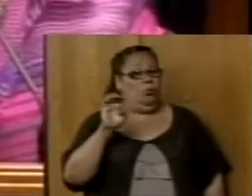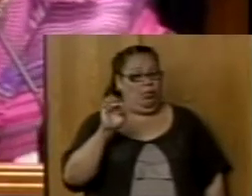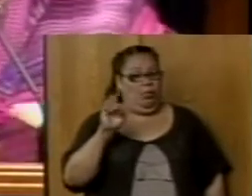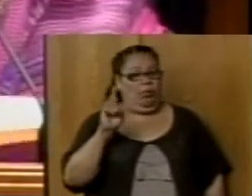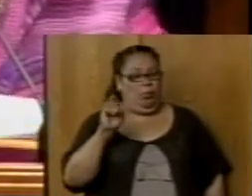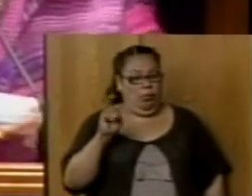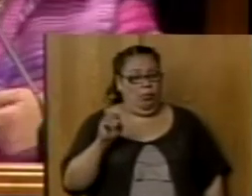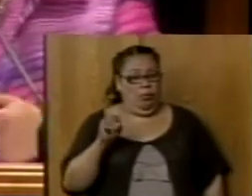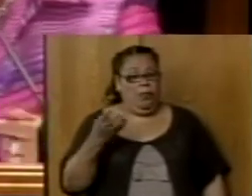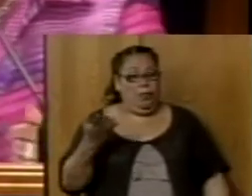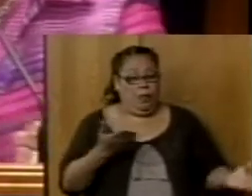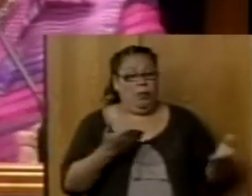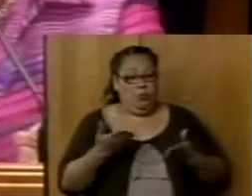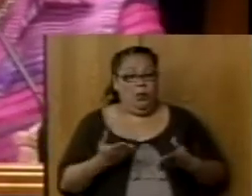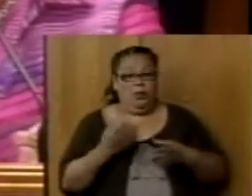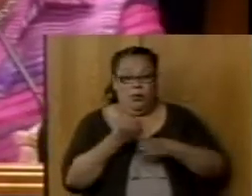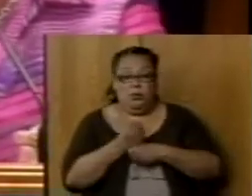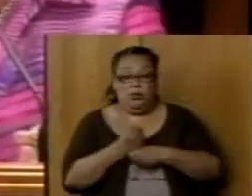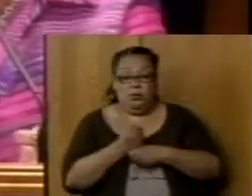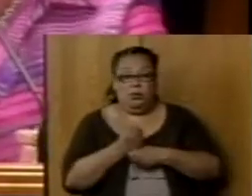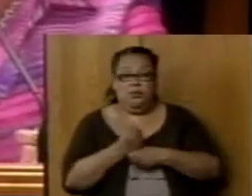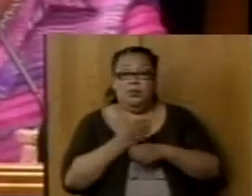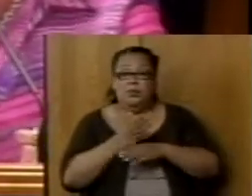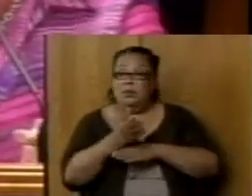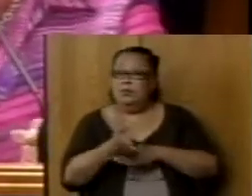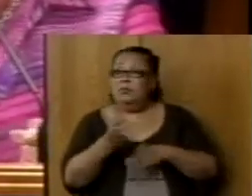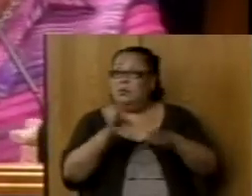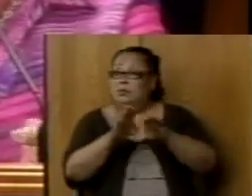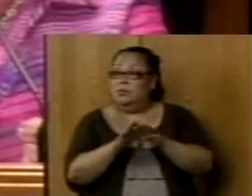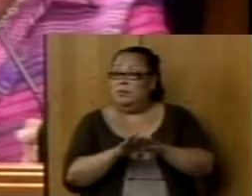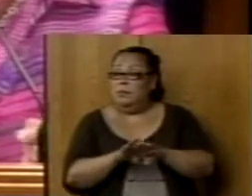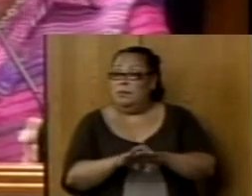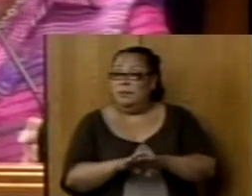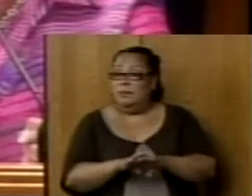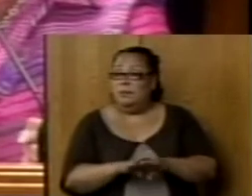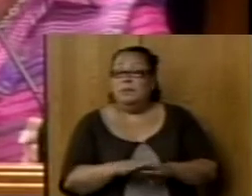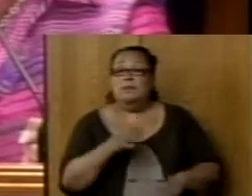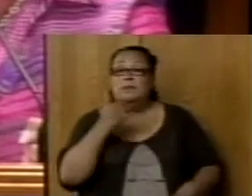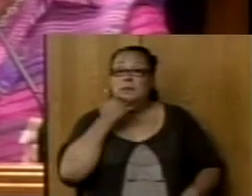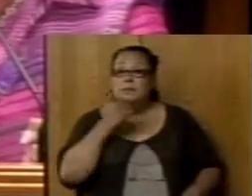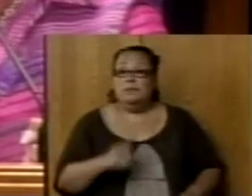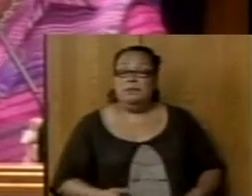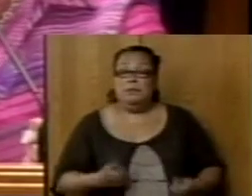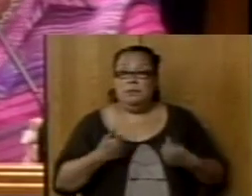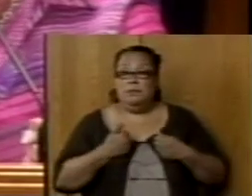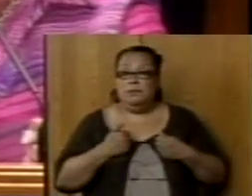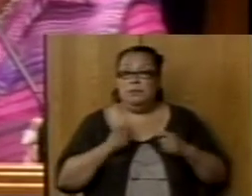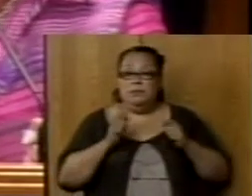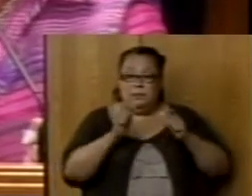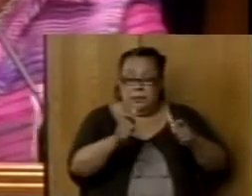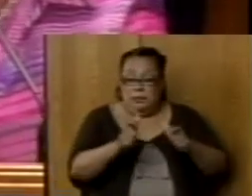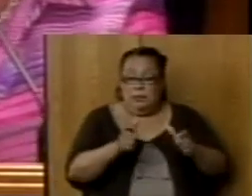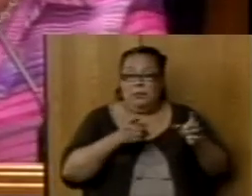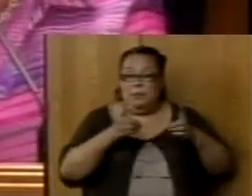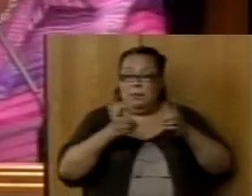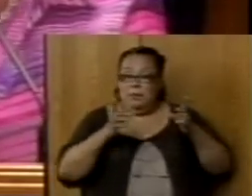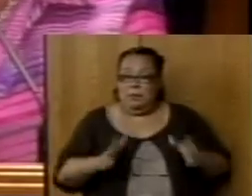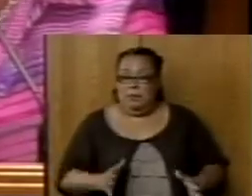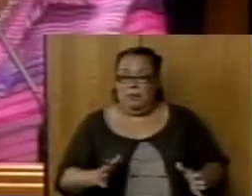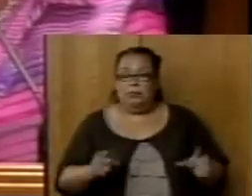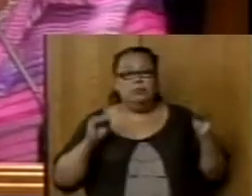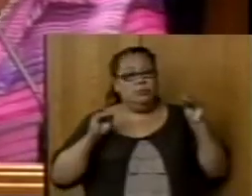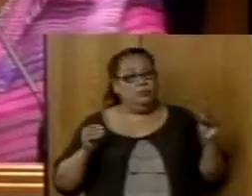brought the fact that they received it the day after it closed, and it was handed to administration, or it had the wrong address, and it was given to administration, and